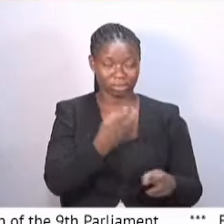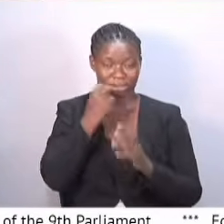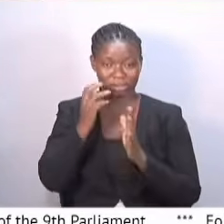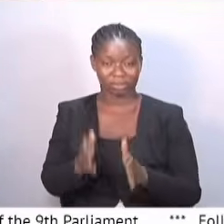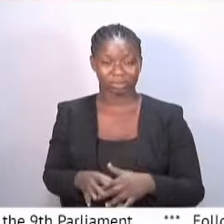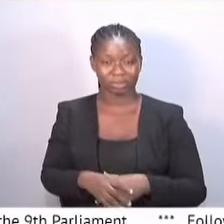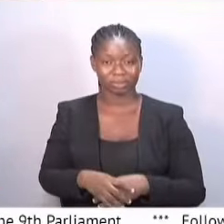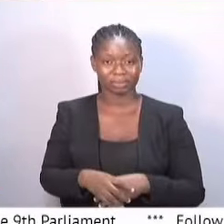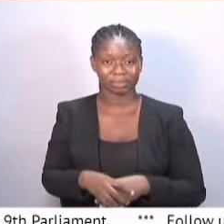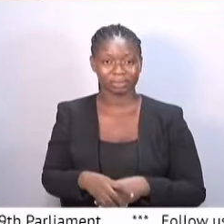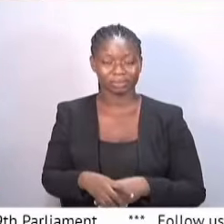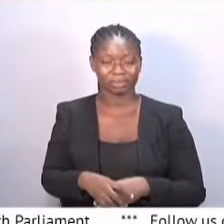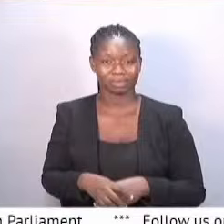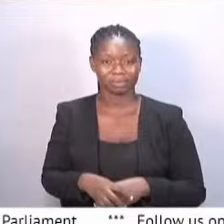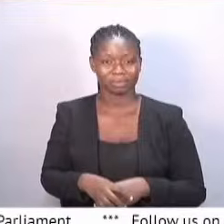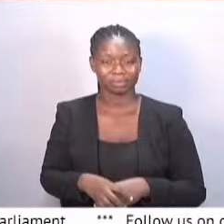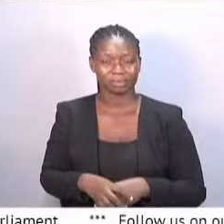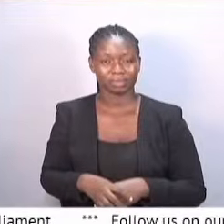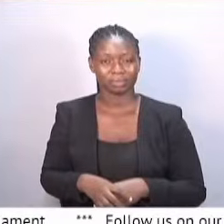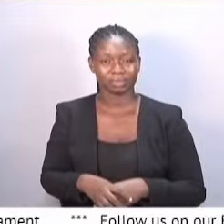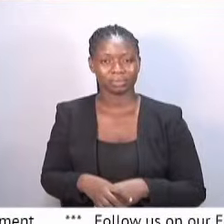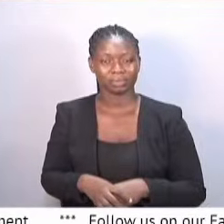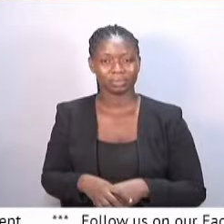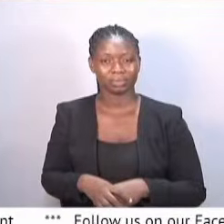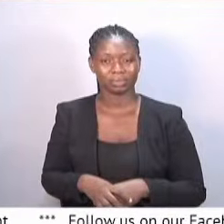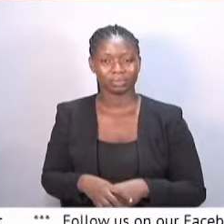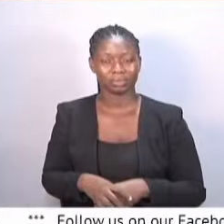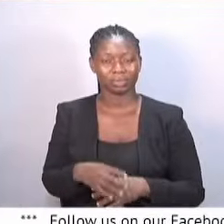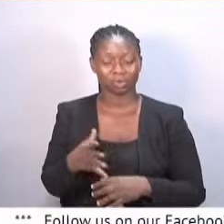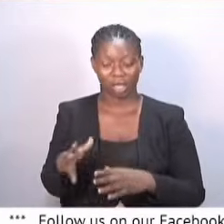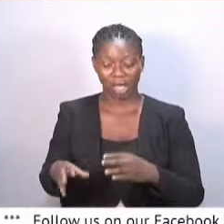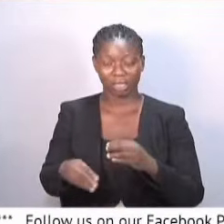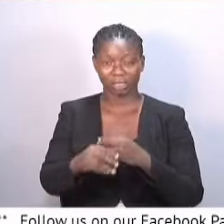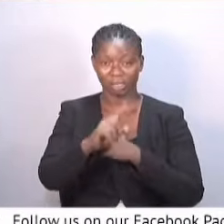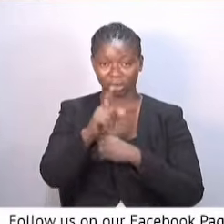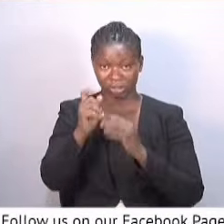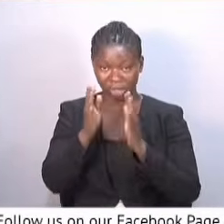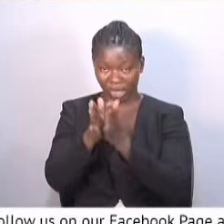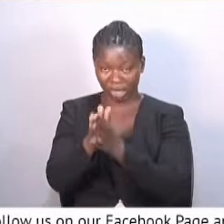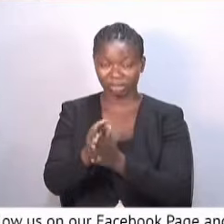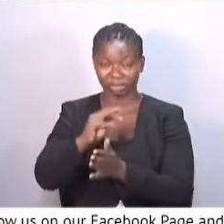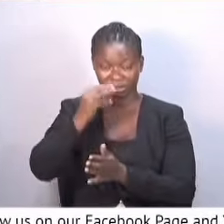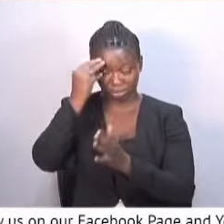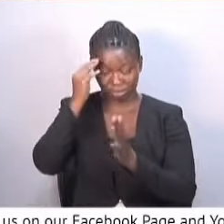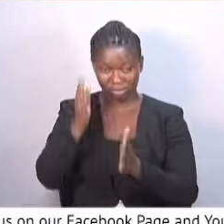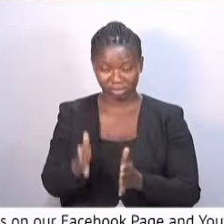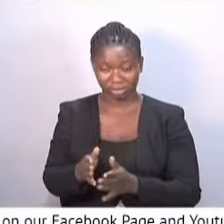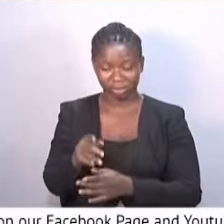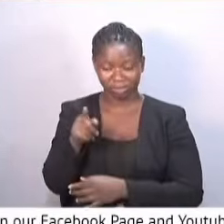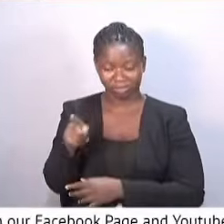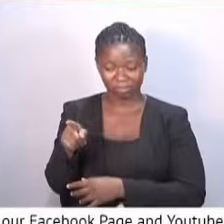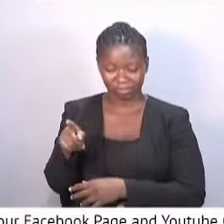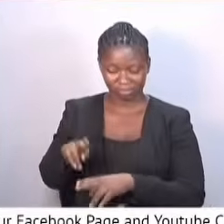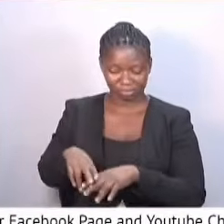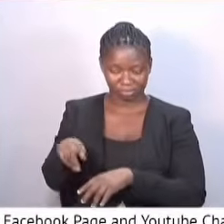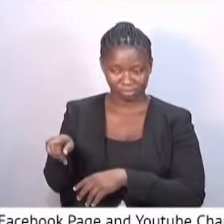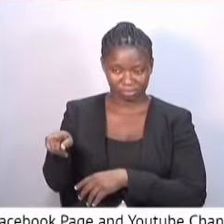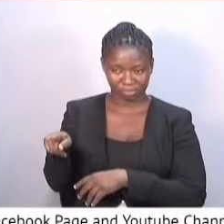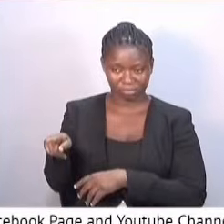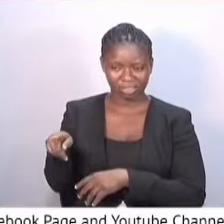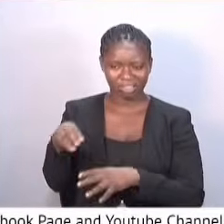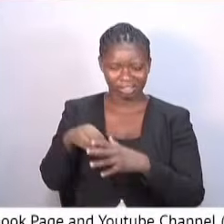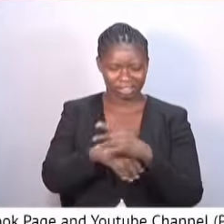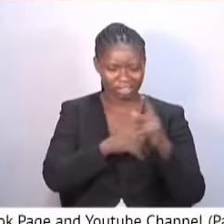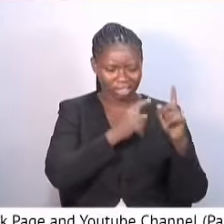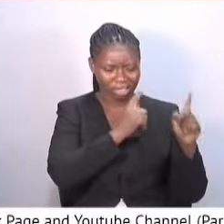there was a supplementary question He's right here.